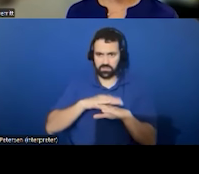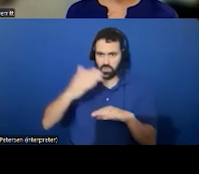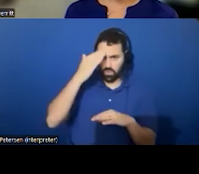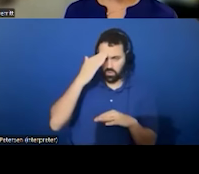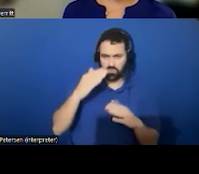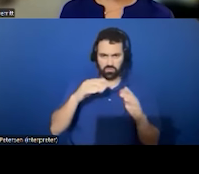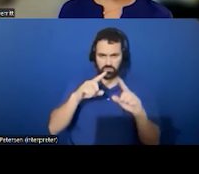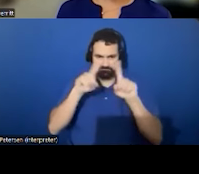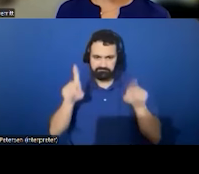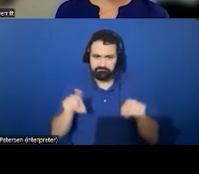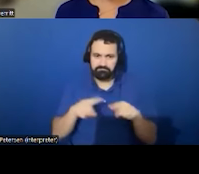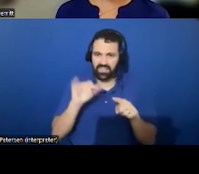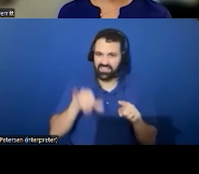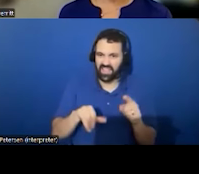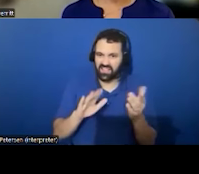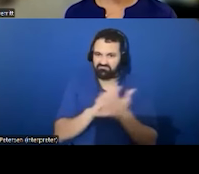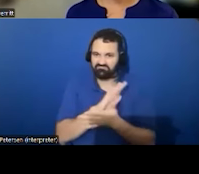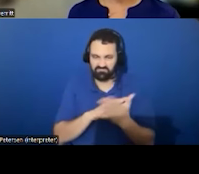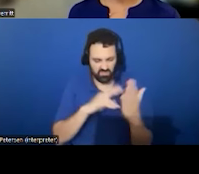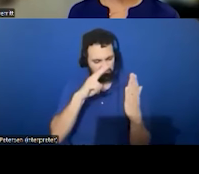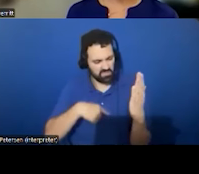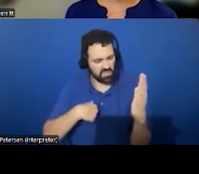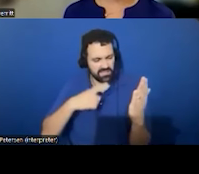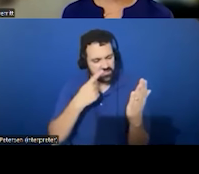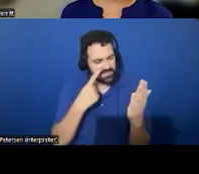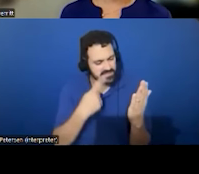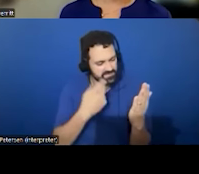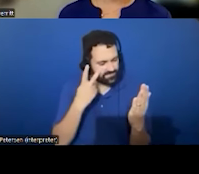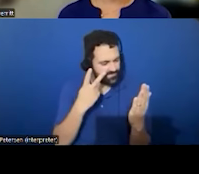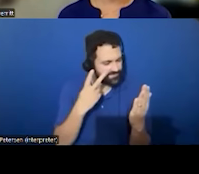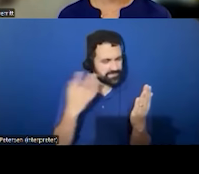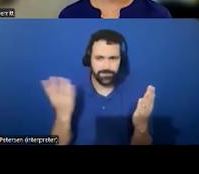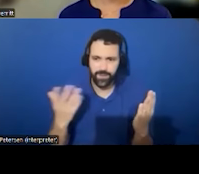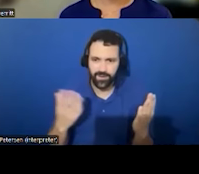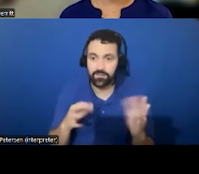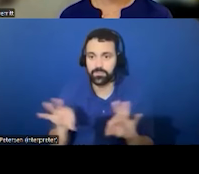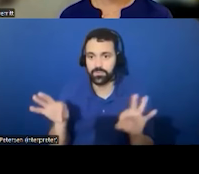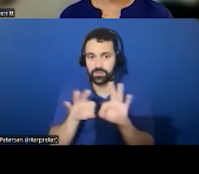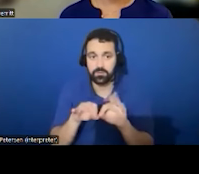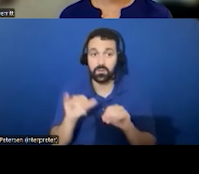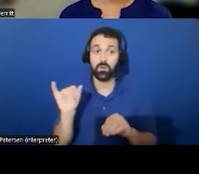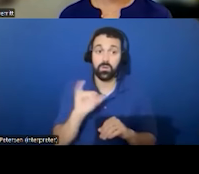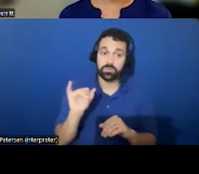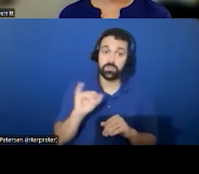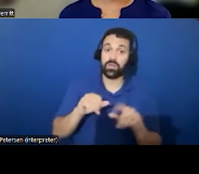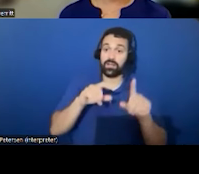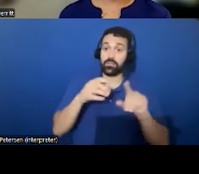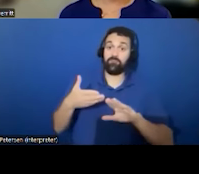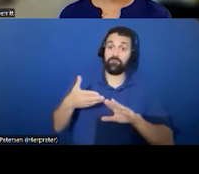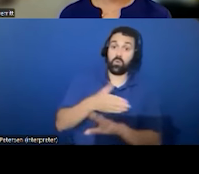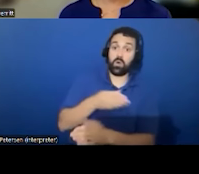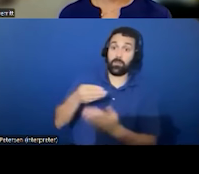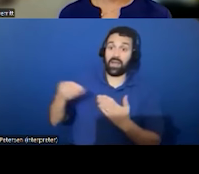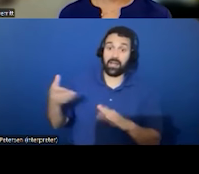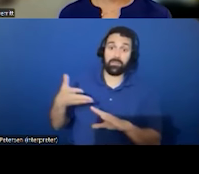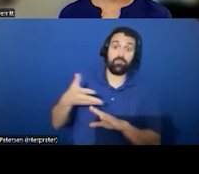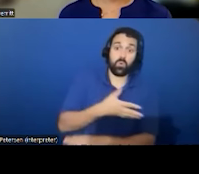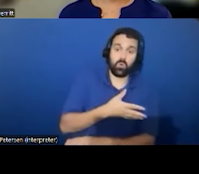at. And if at all possible, try to do some testing prior to purchase or adoption of brand